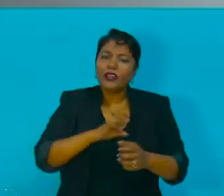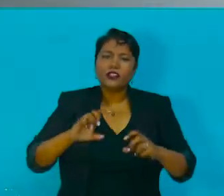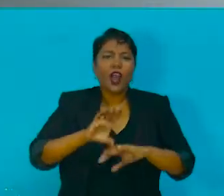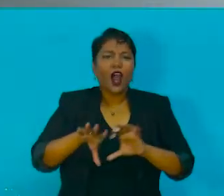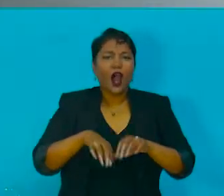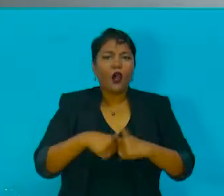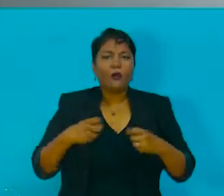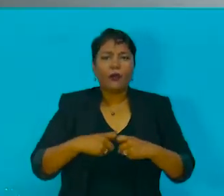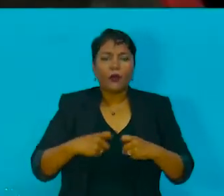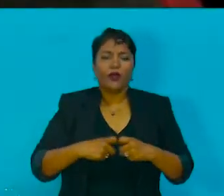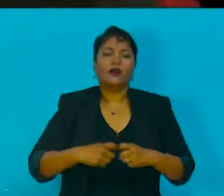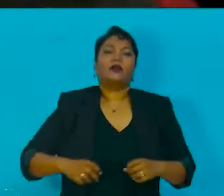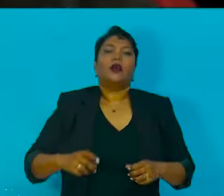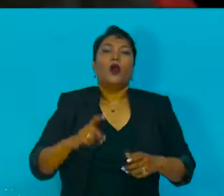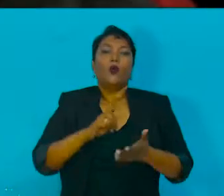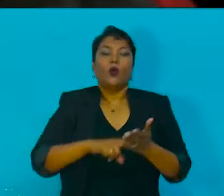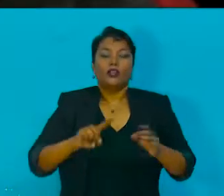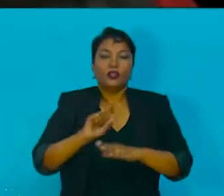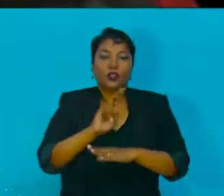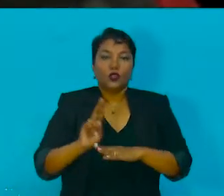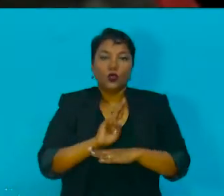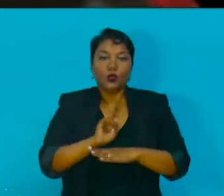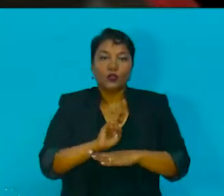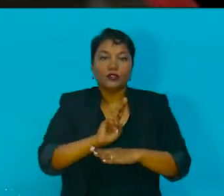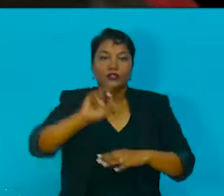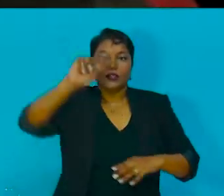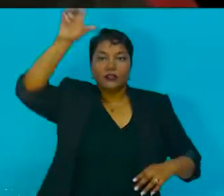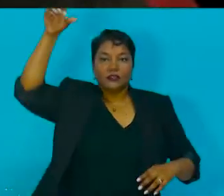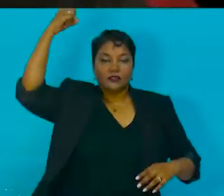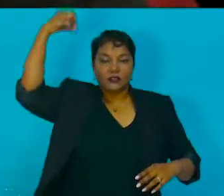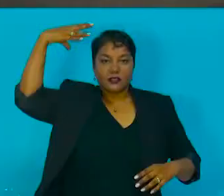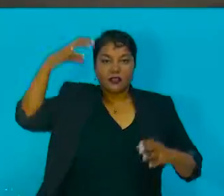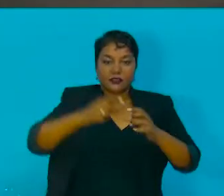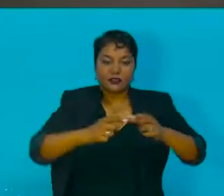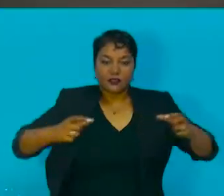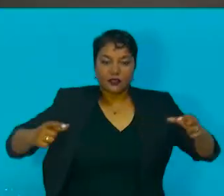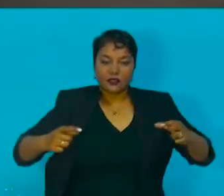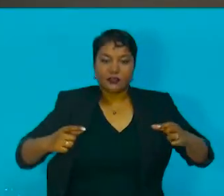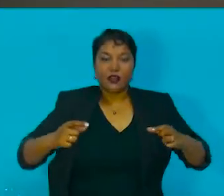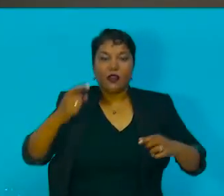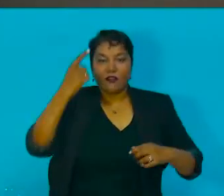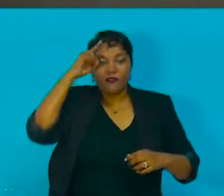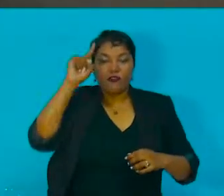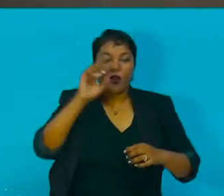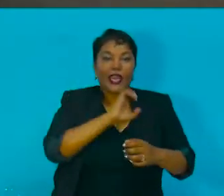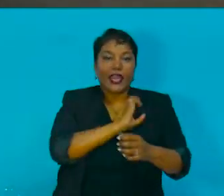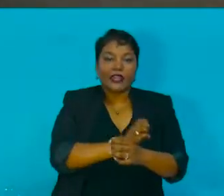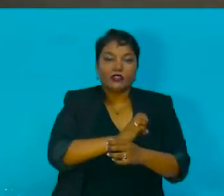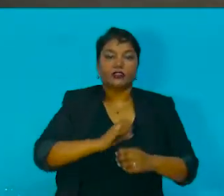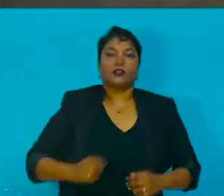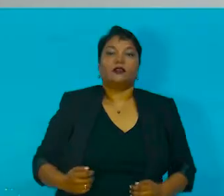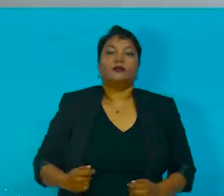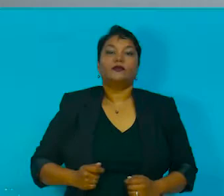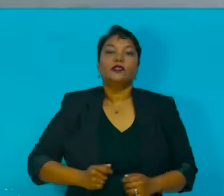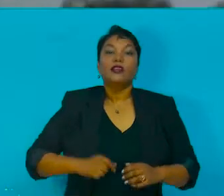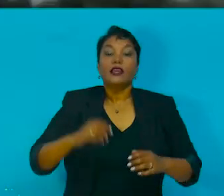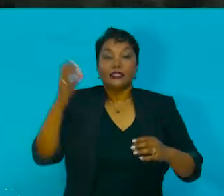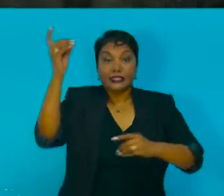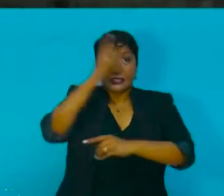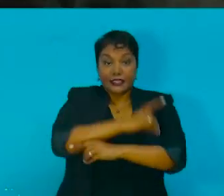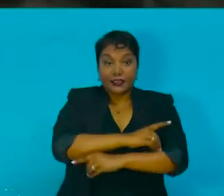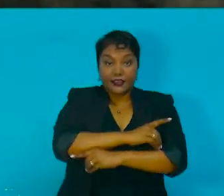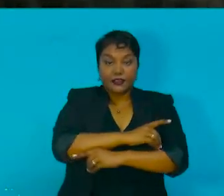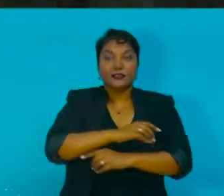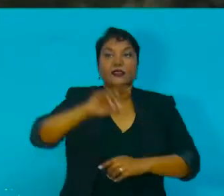TSTT decided to implement a photovoltaic power system to serve as the cell site primary power source. During the